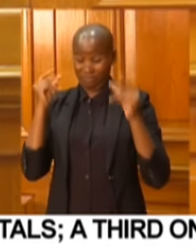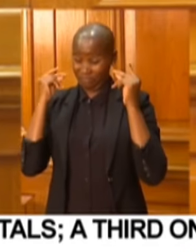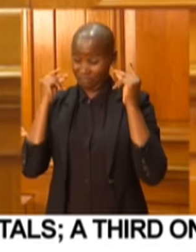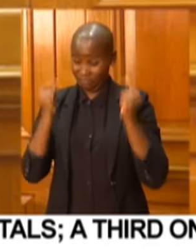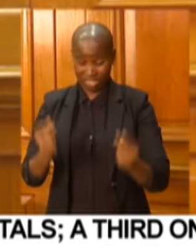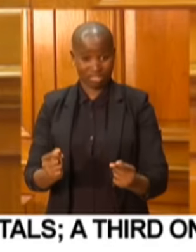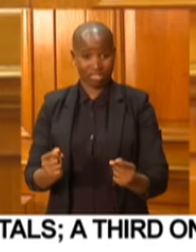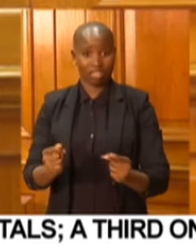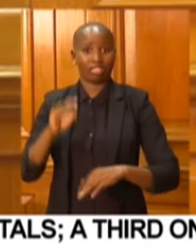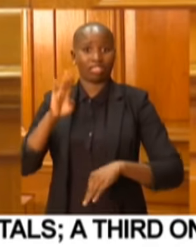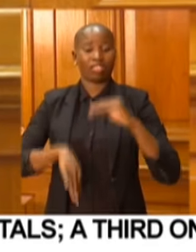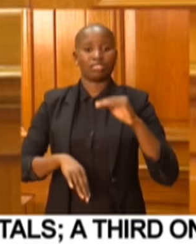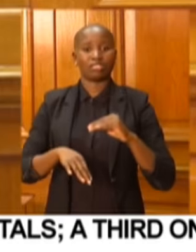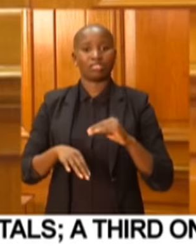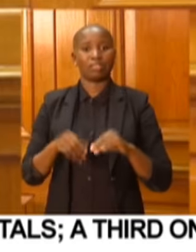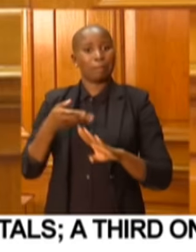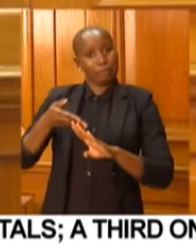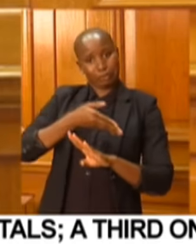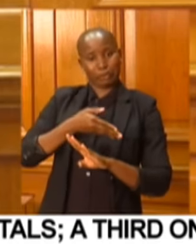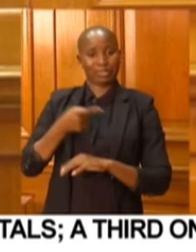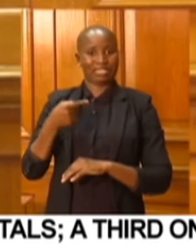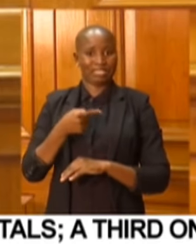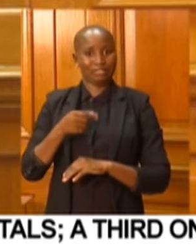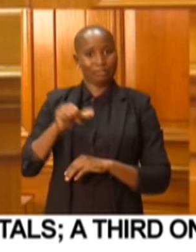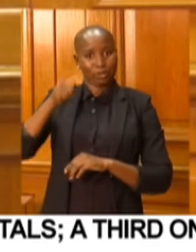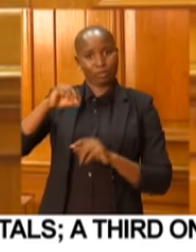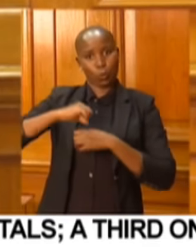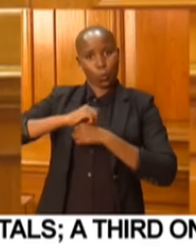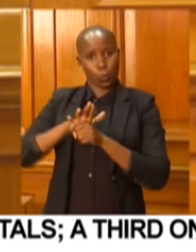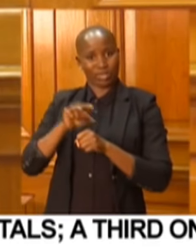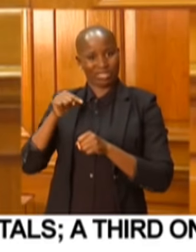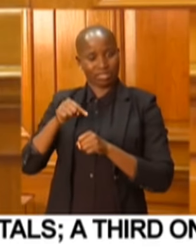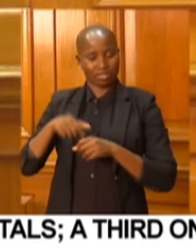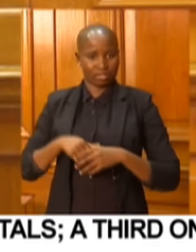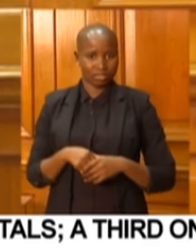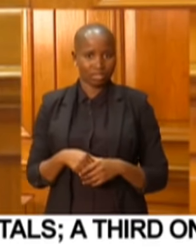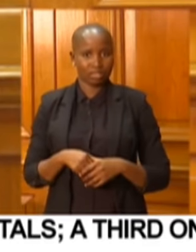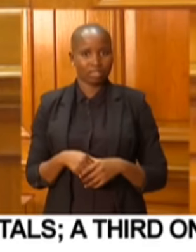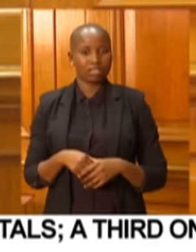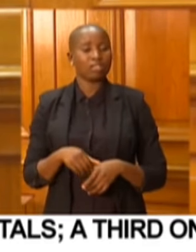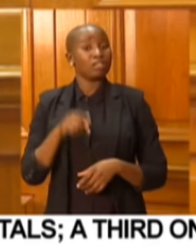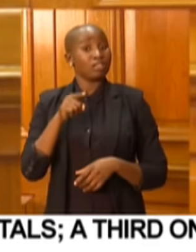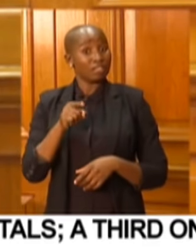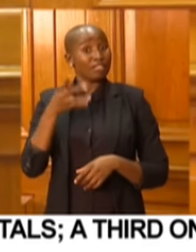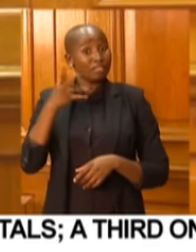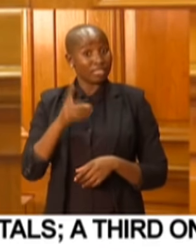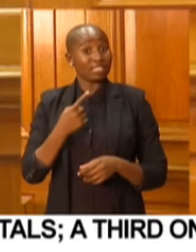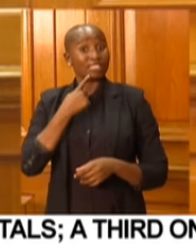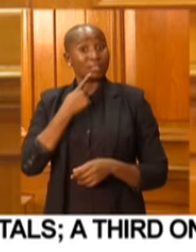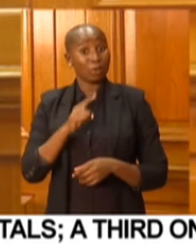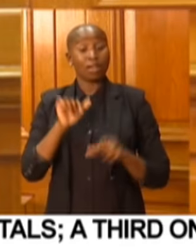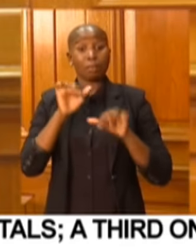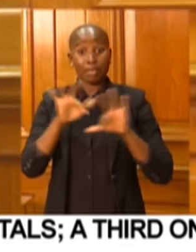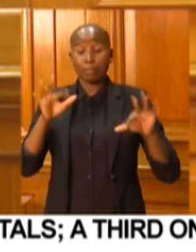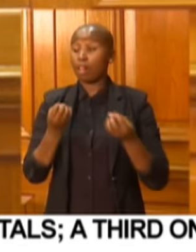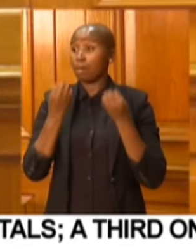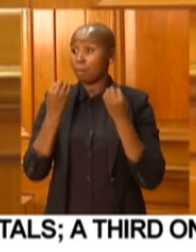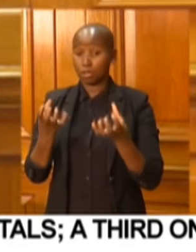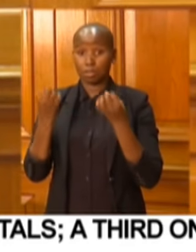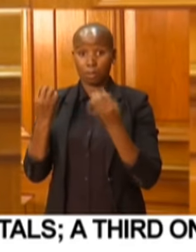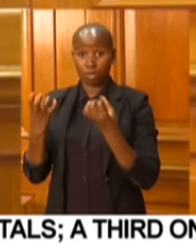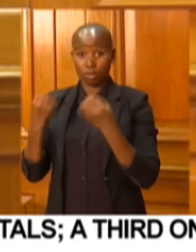earlier variants. This explains the fact that many more people have become infected